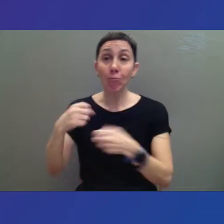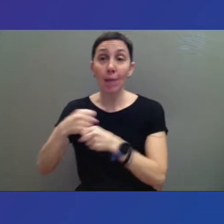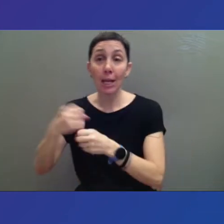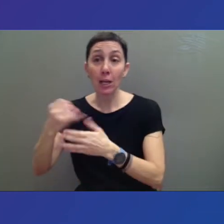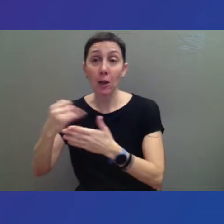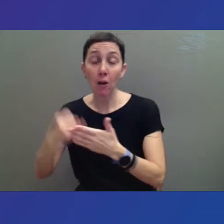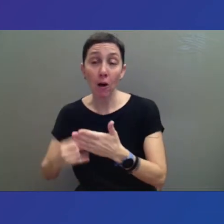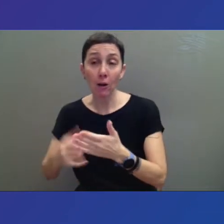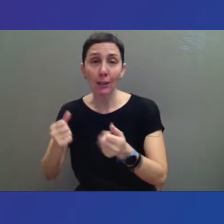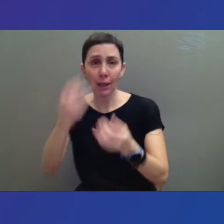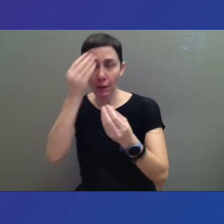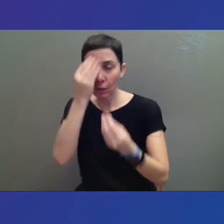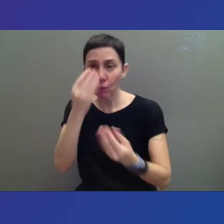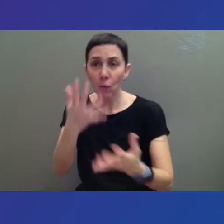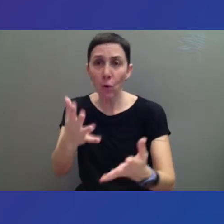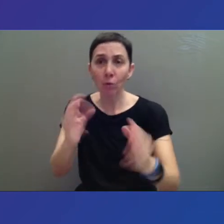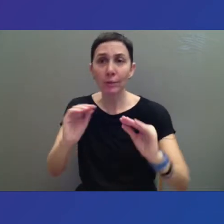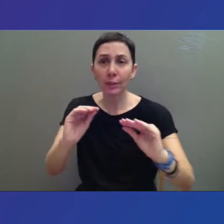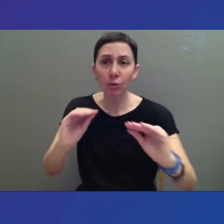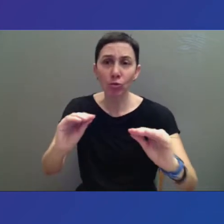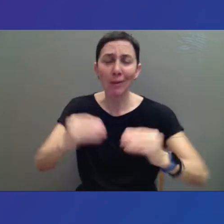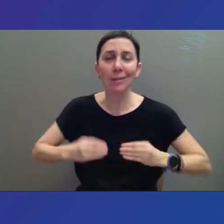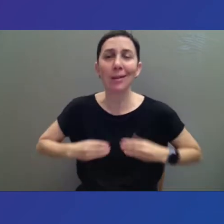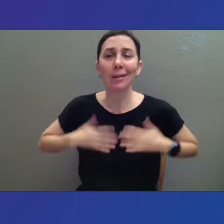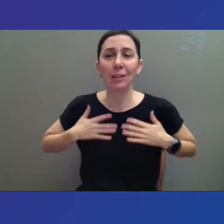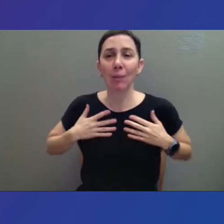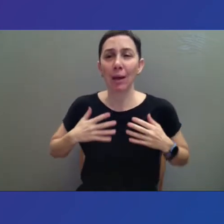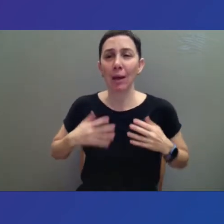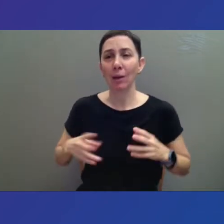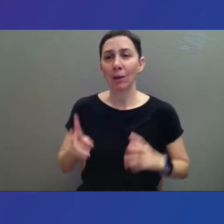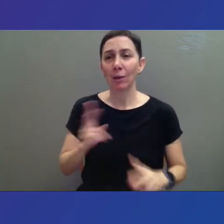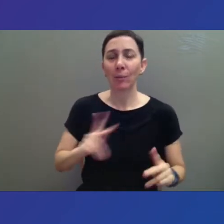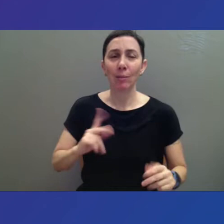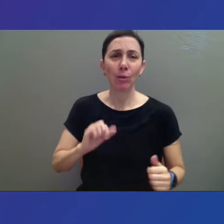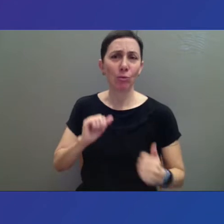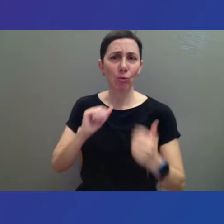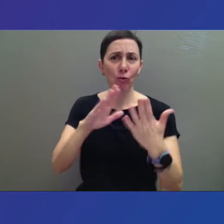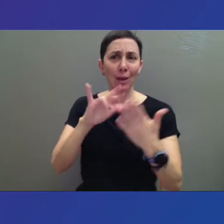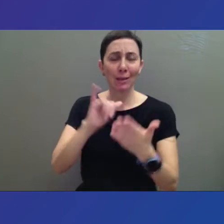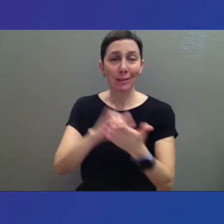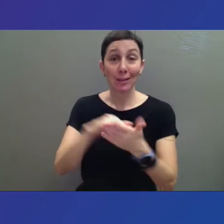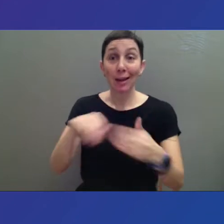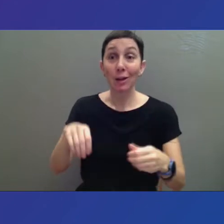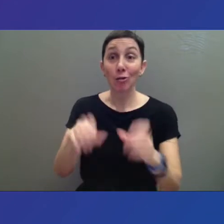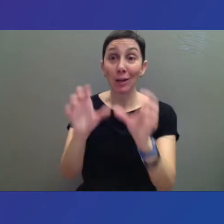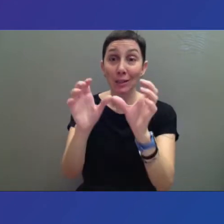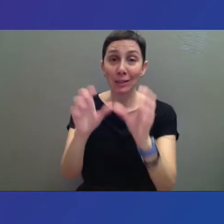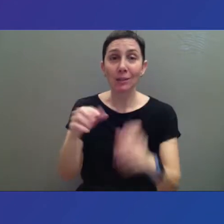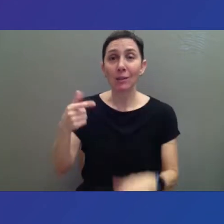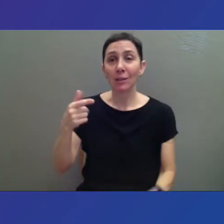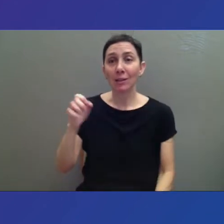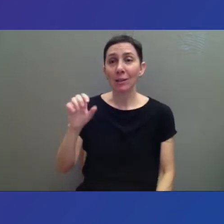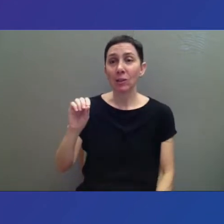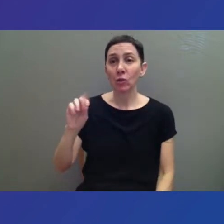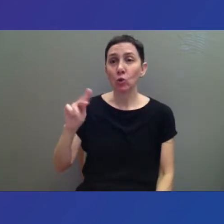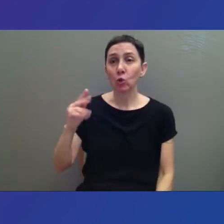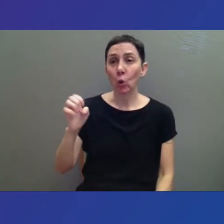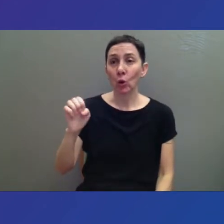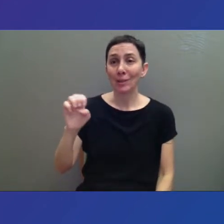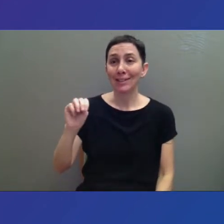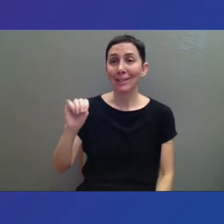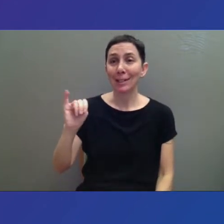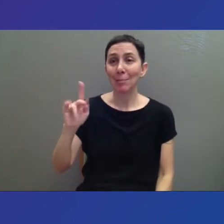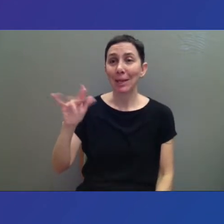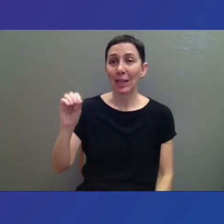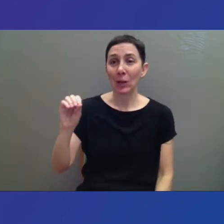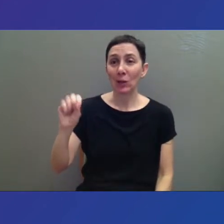and inspire people to face the crisis in dance. Curated with George Emilio Sanchez,